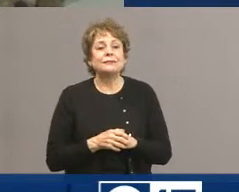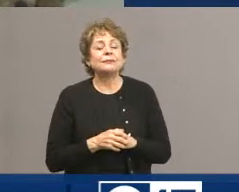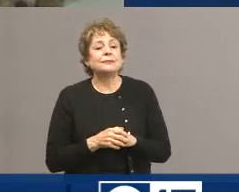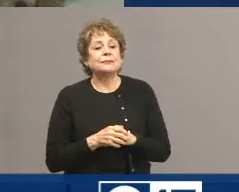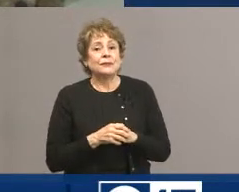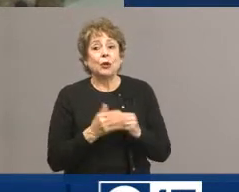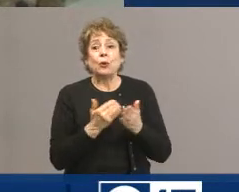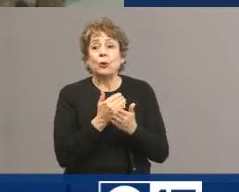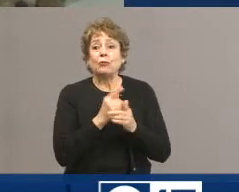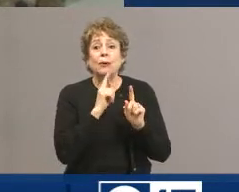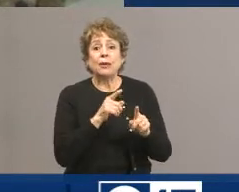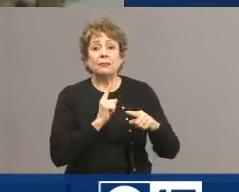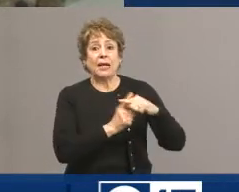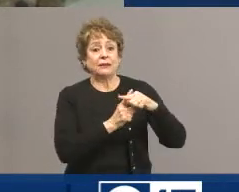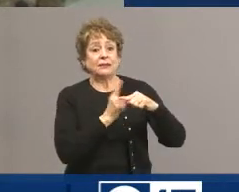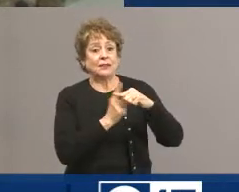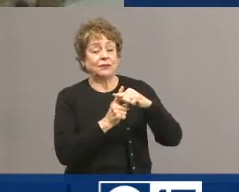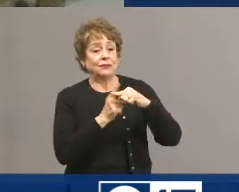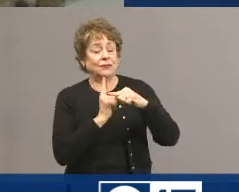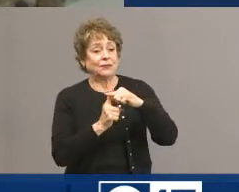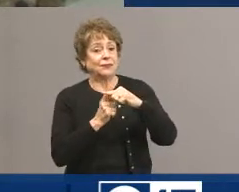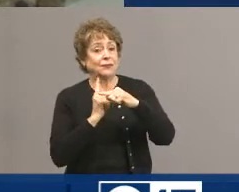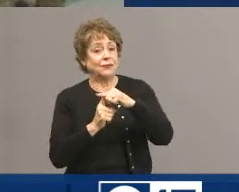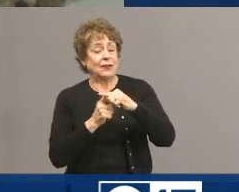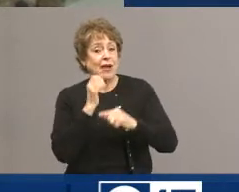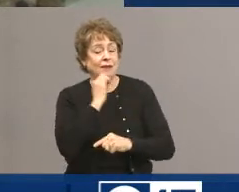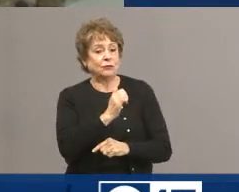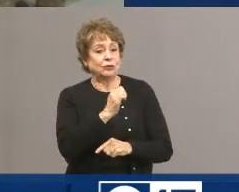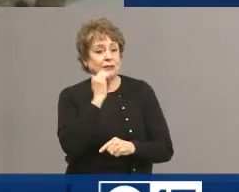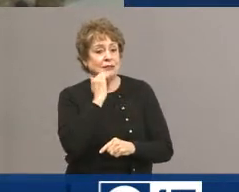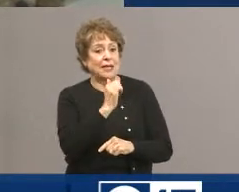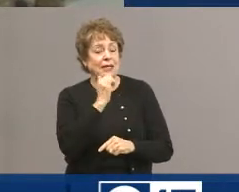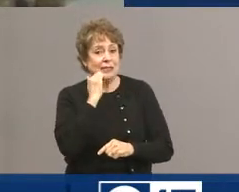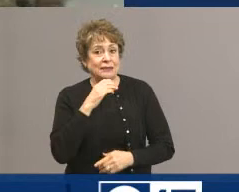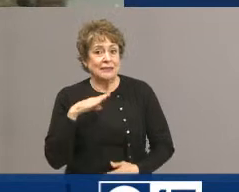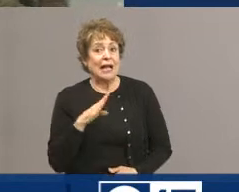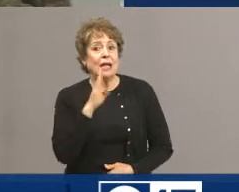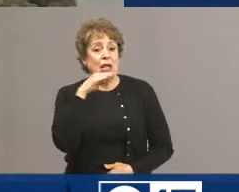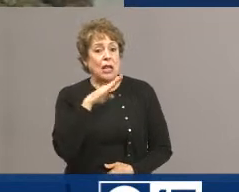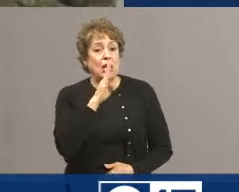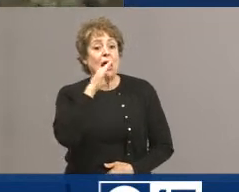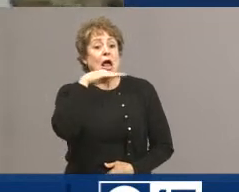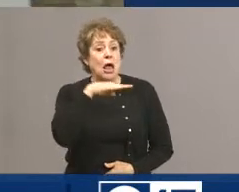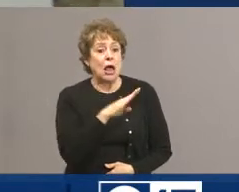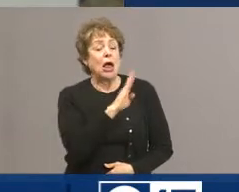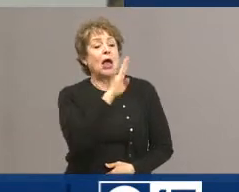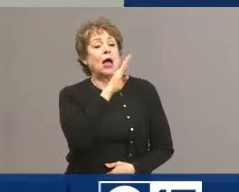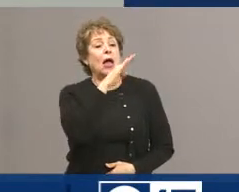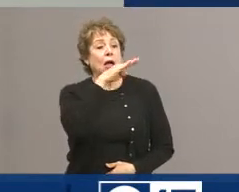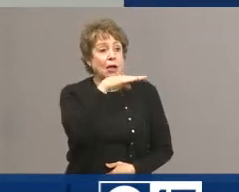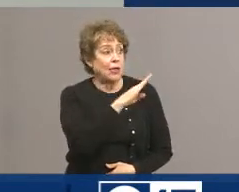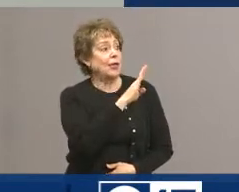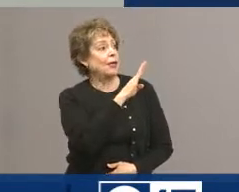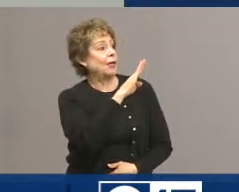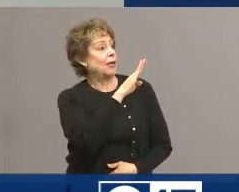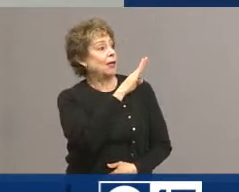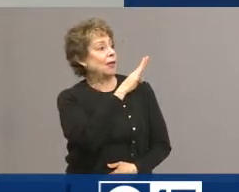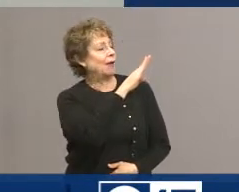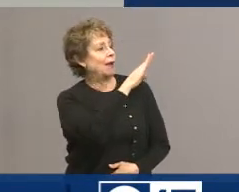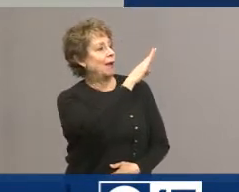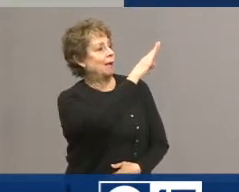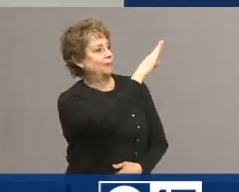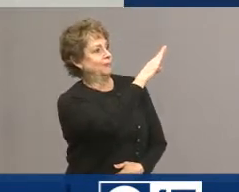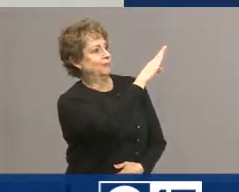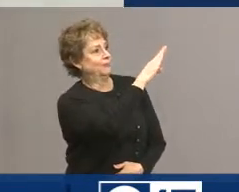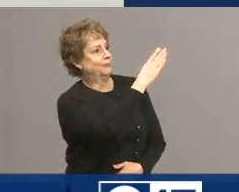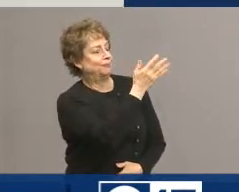a beginning of decline, and they are on the rise again. And we want to do our part in Arizona to